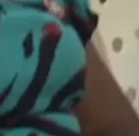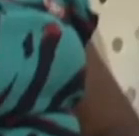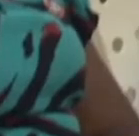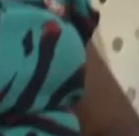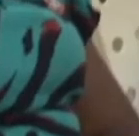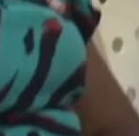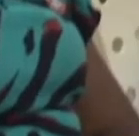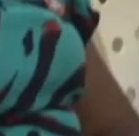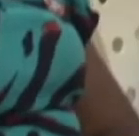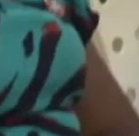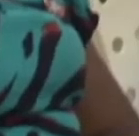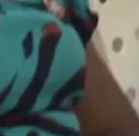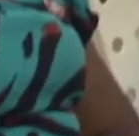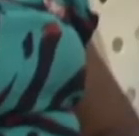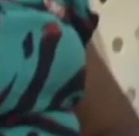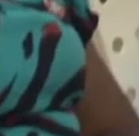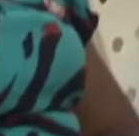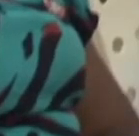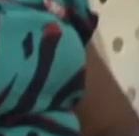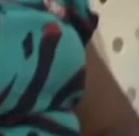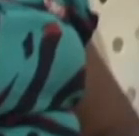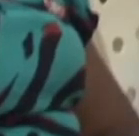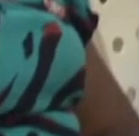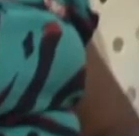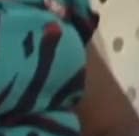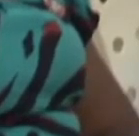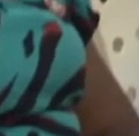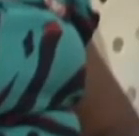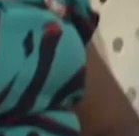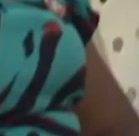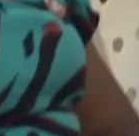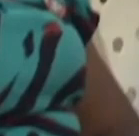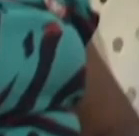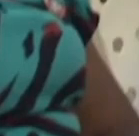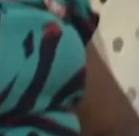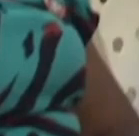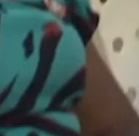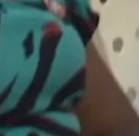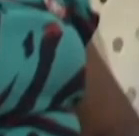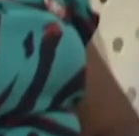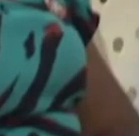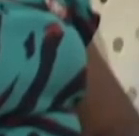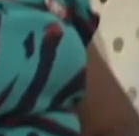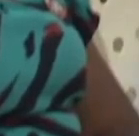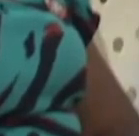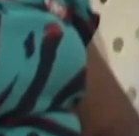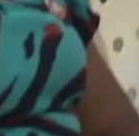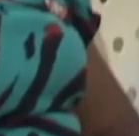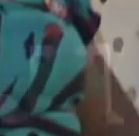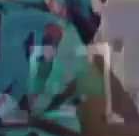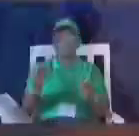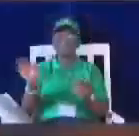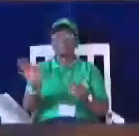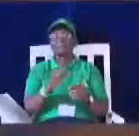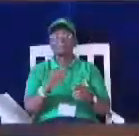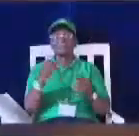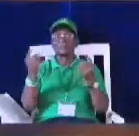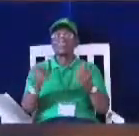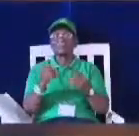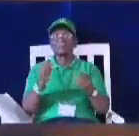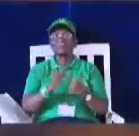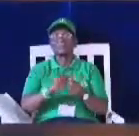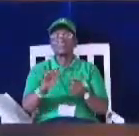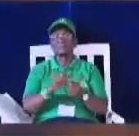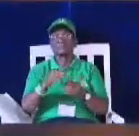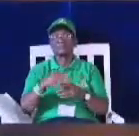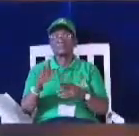Almighty God to be merciful unto you, to save your soul, wash away your sins, so that the healing power